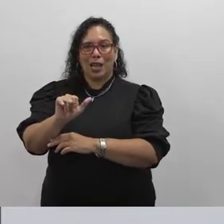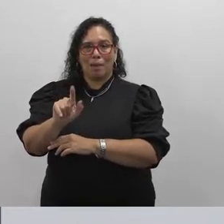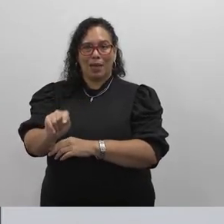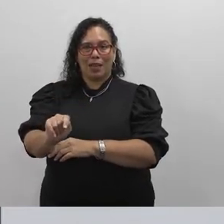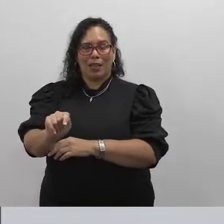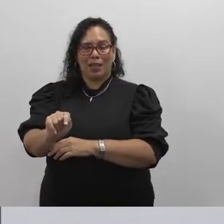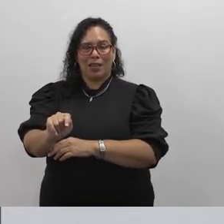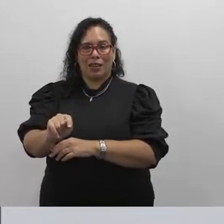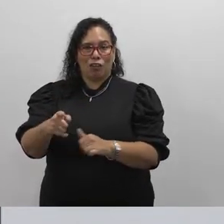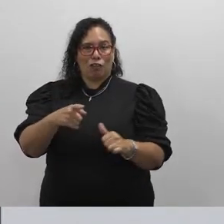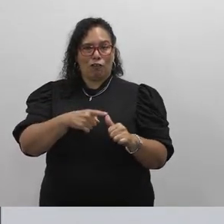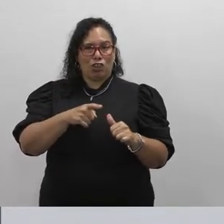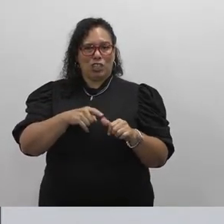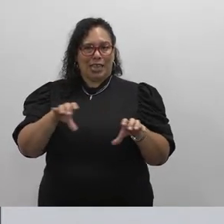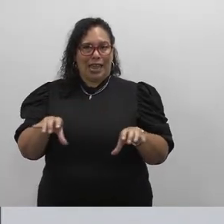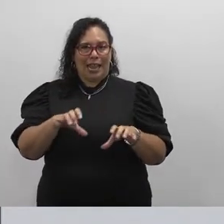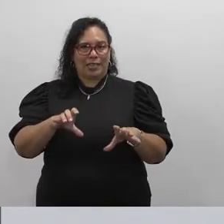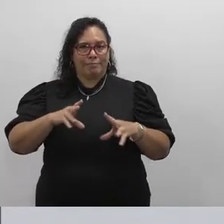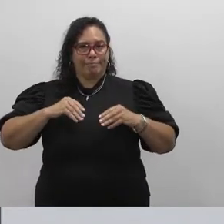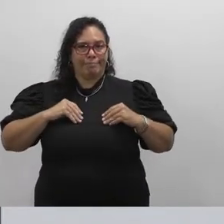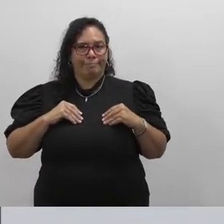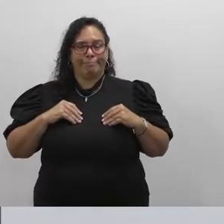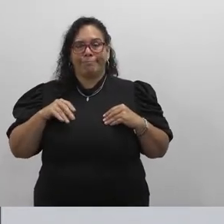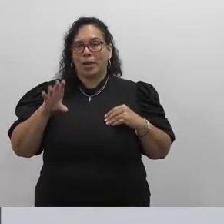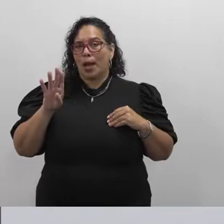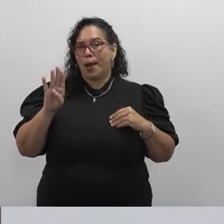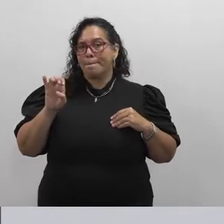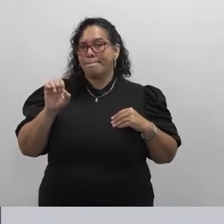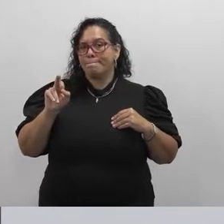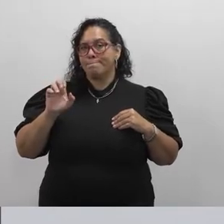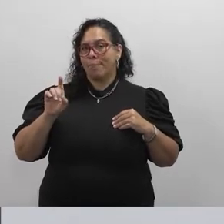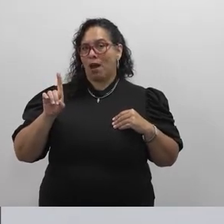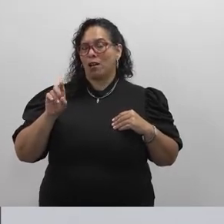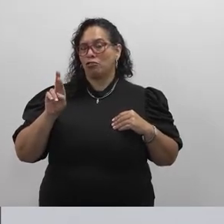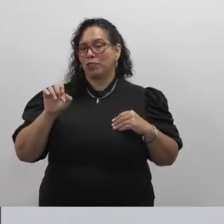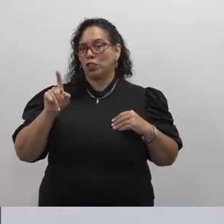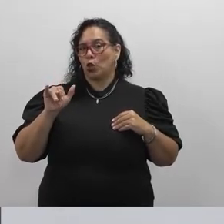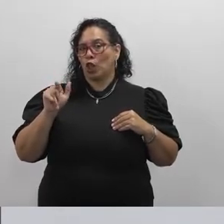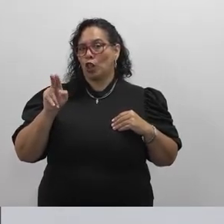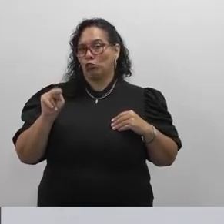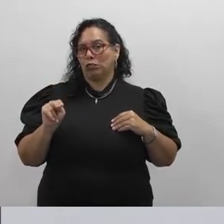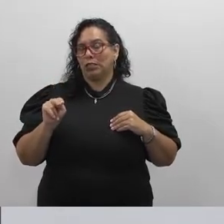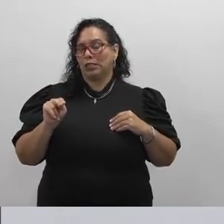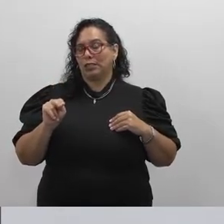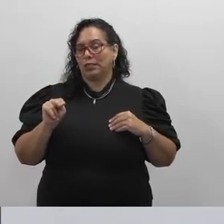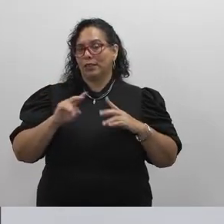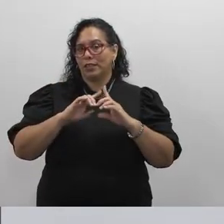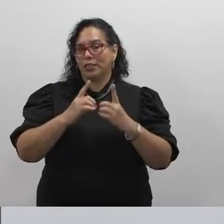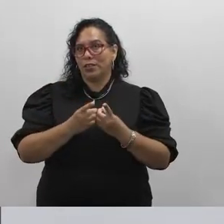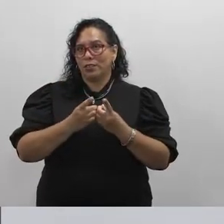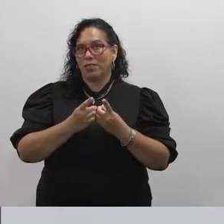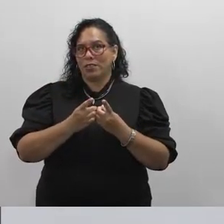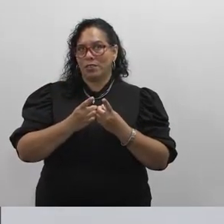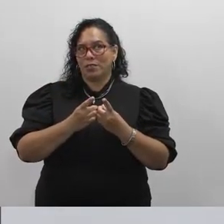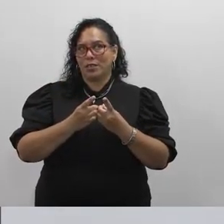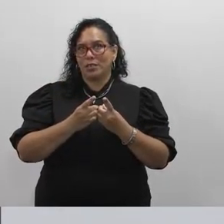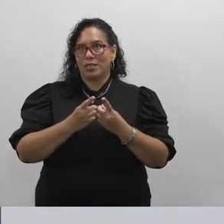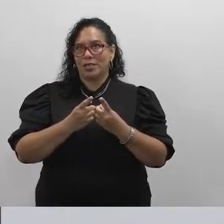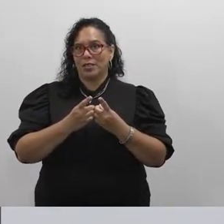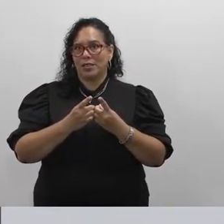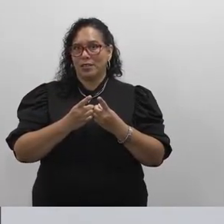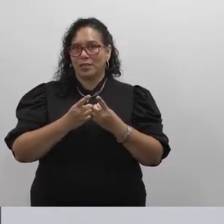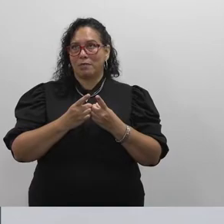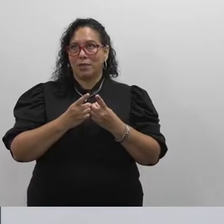have to first take this action where we adopt a bond resolution as a district that really sets the calendar of different events in motion, right? So there's